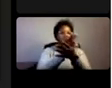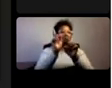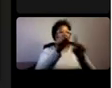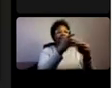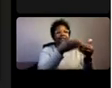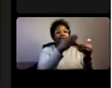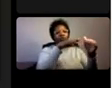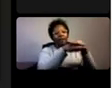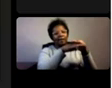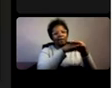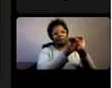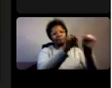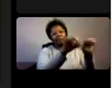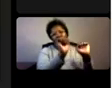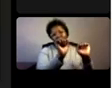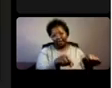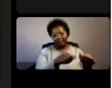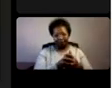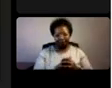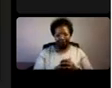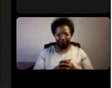you. Next slide, please.